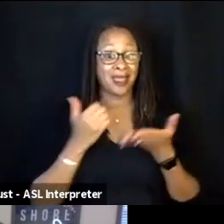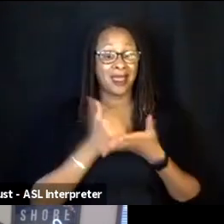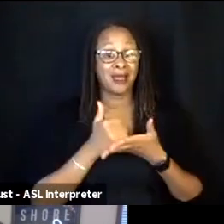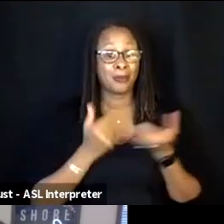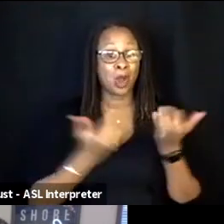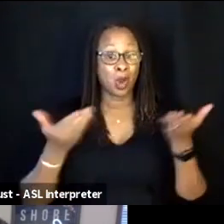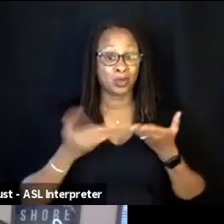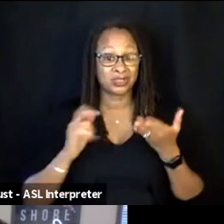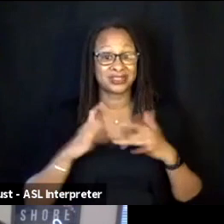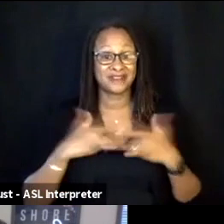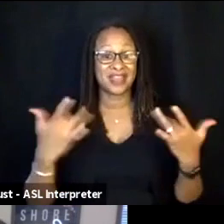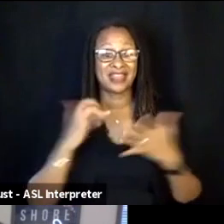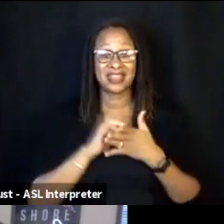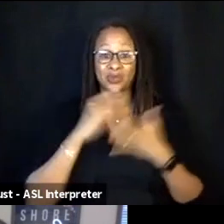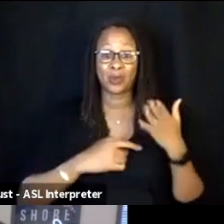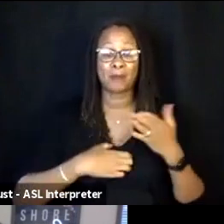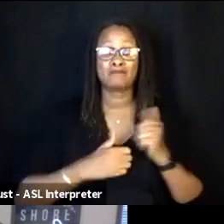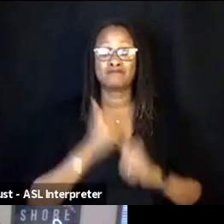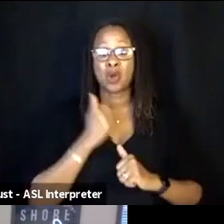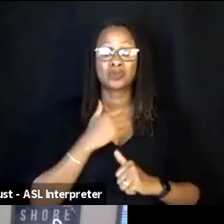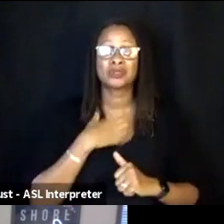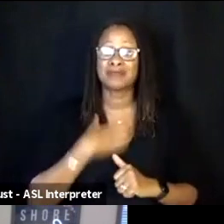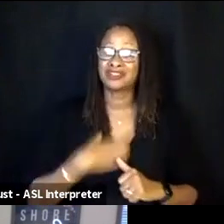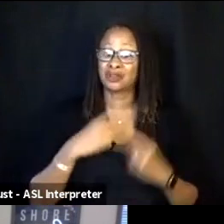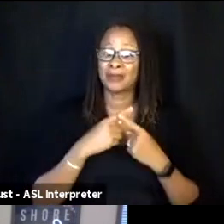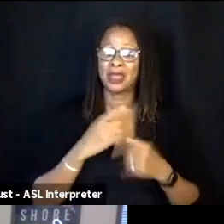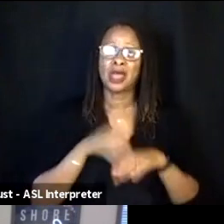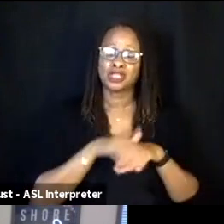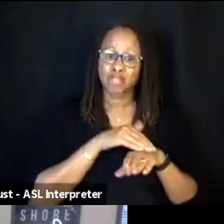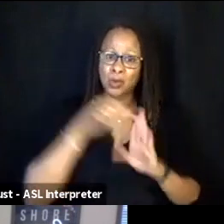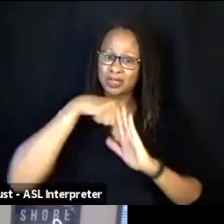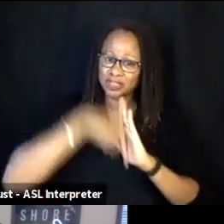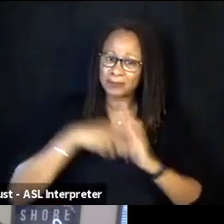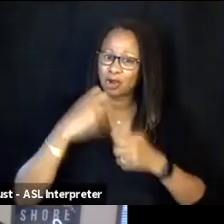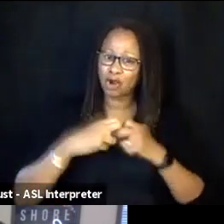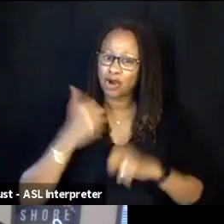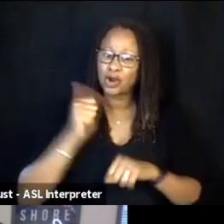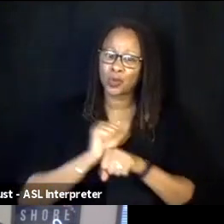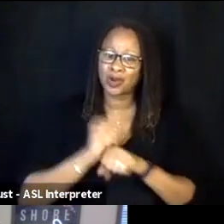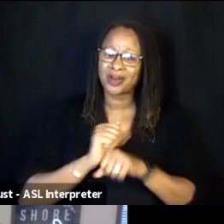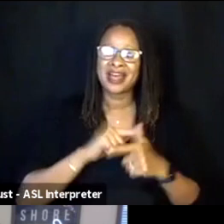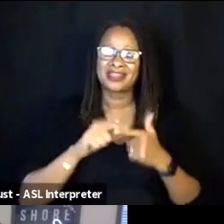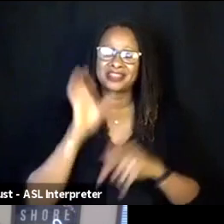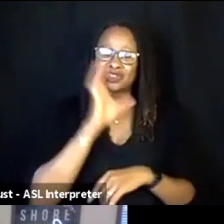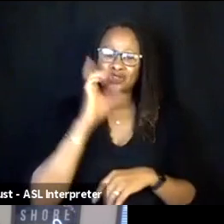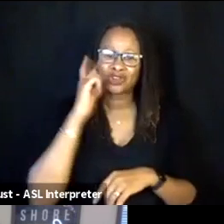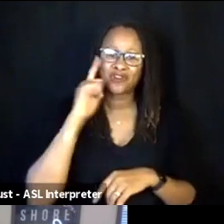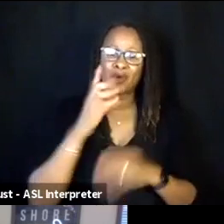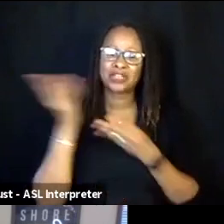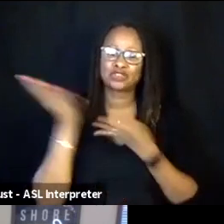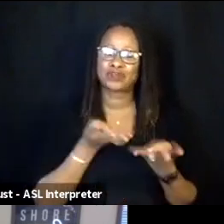passionate about. And it's slower, deeper, harder work than just searching out for a streaming platform and hoping to make